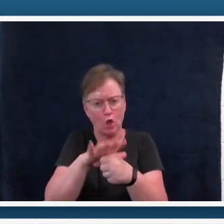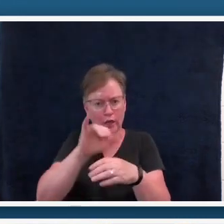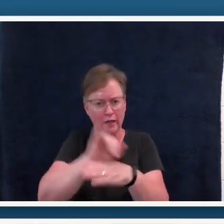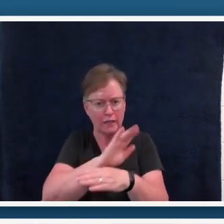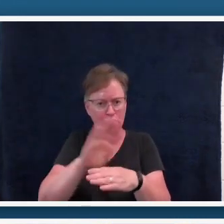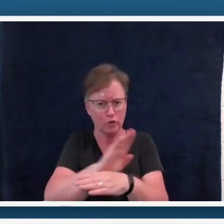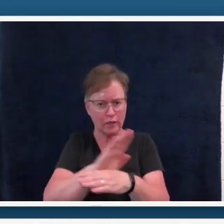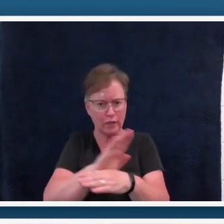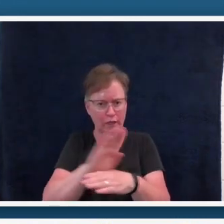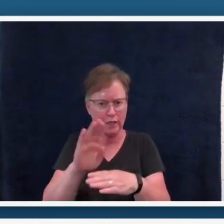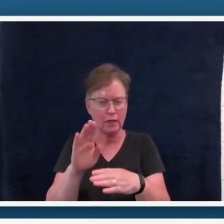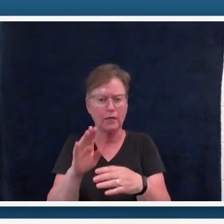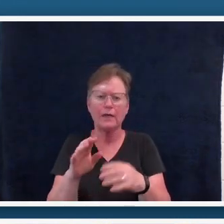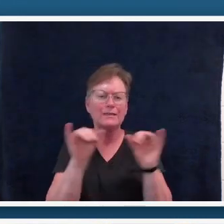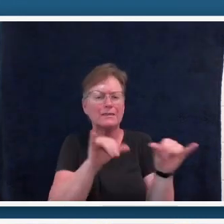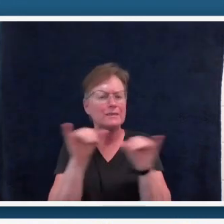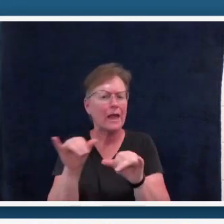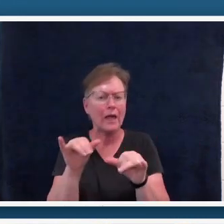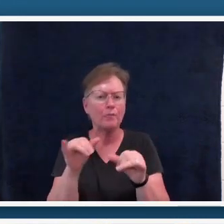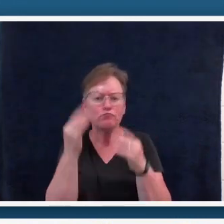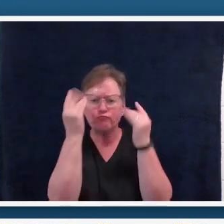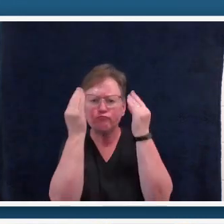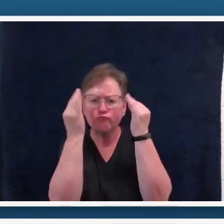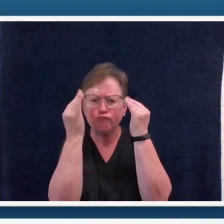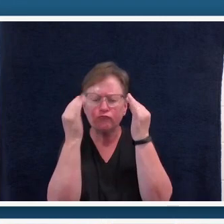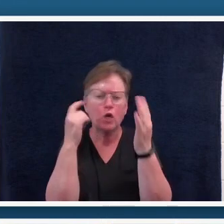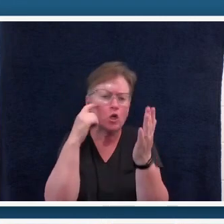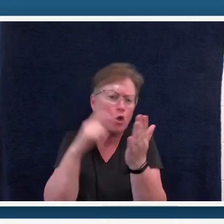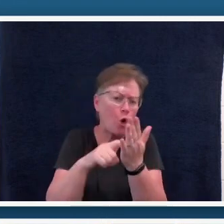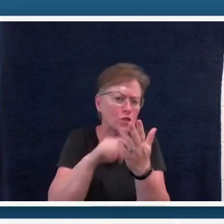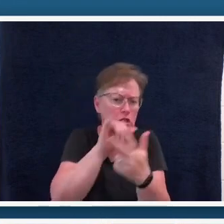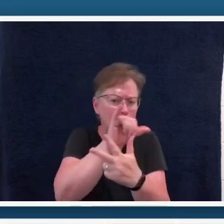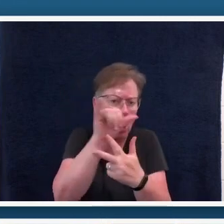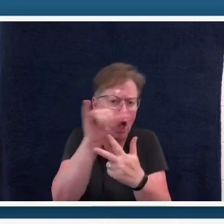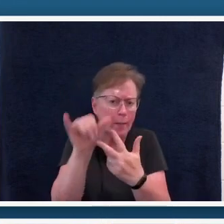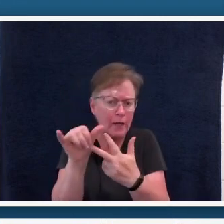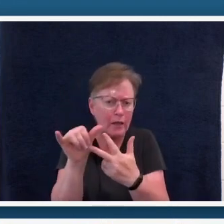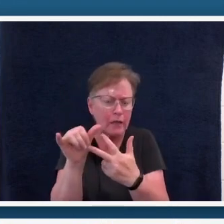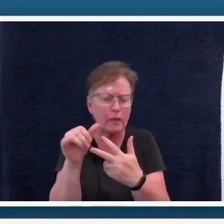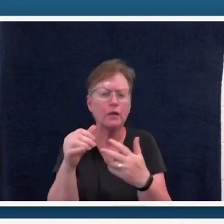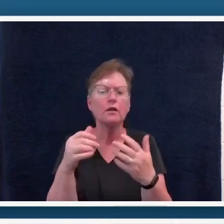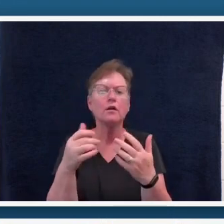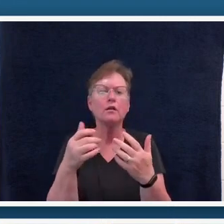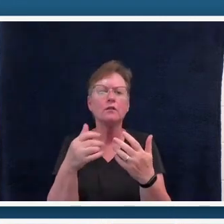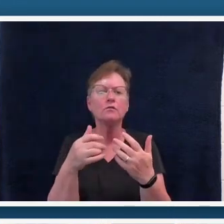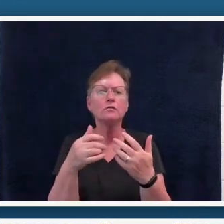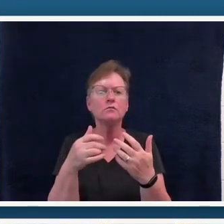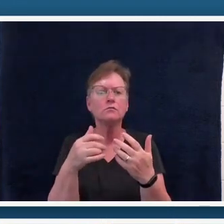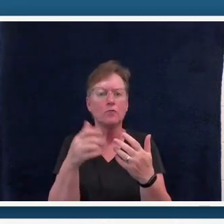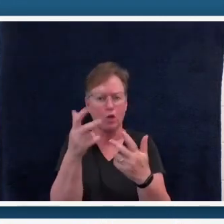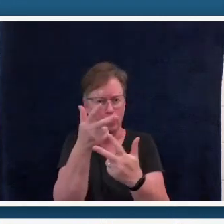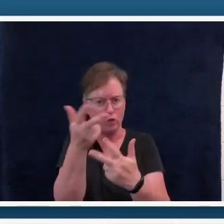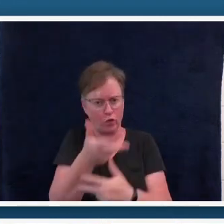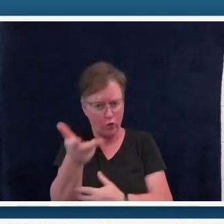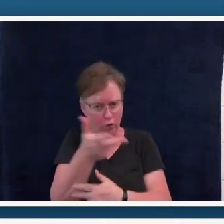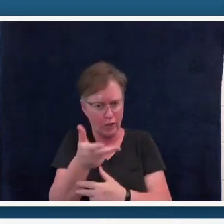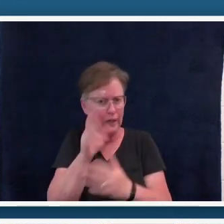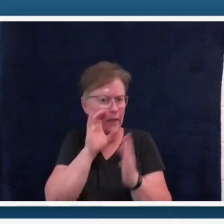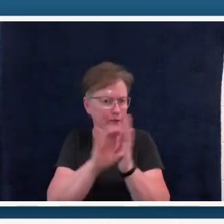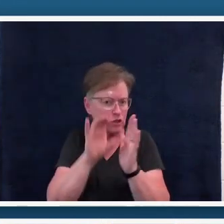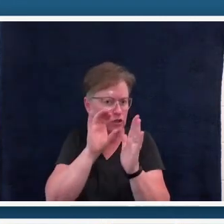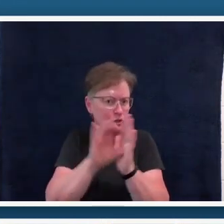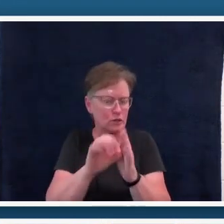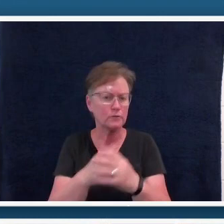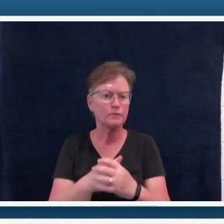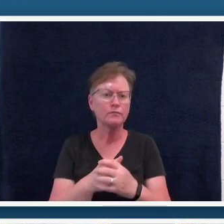thing that you did for the other set of slides. Notice what you see in common among the 3 images. So this is the first one called